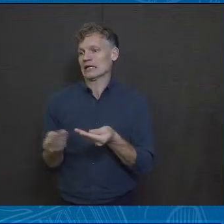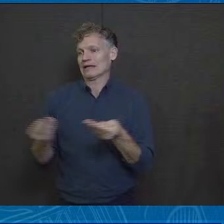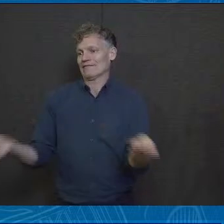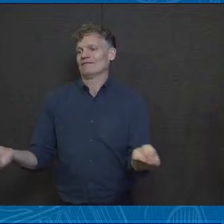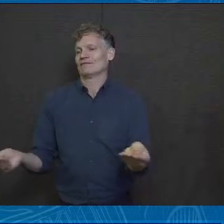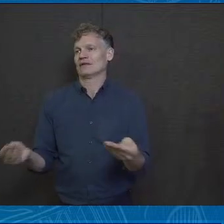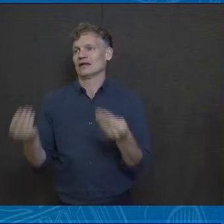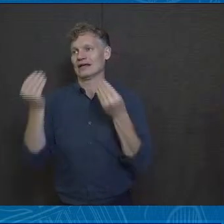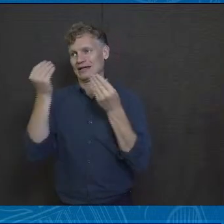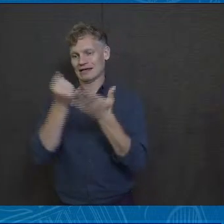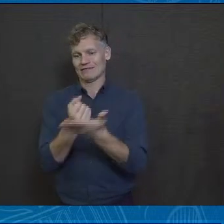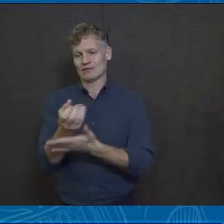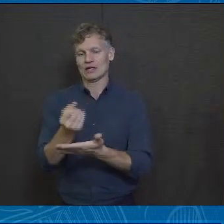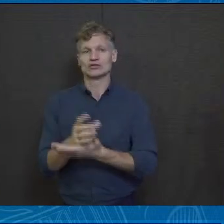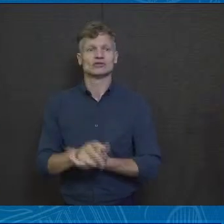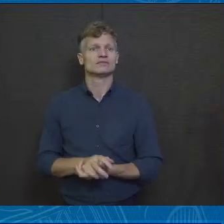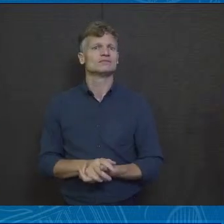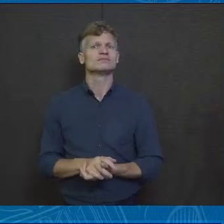our country,